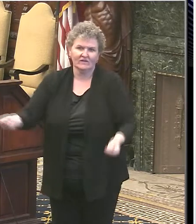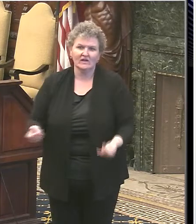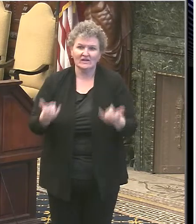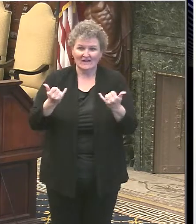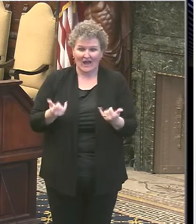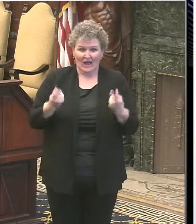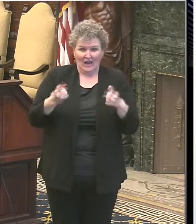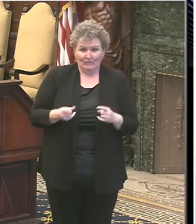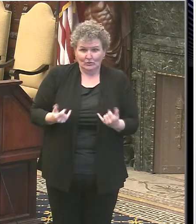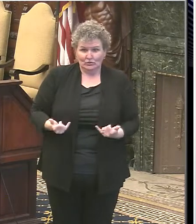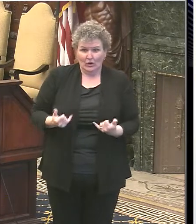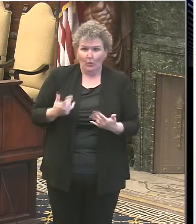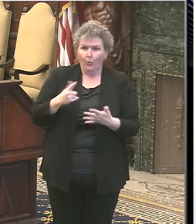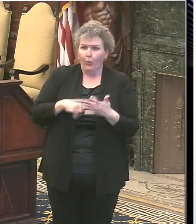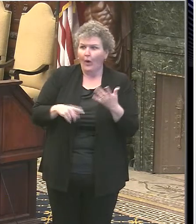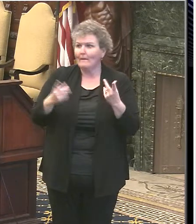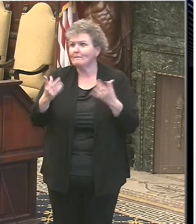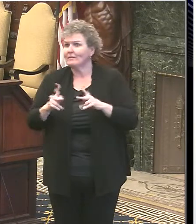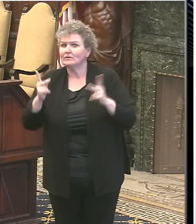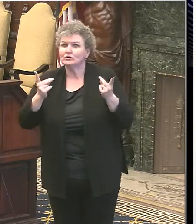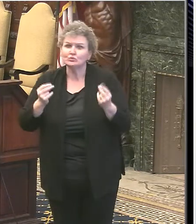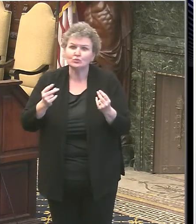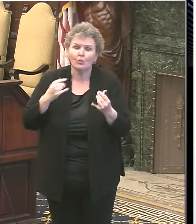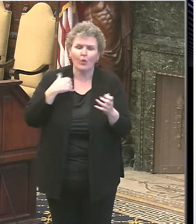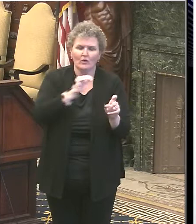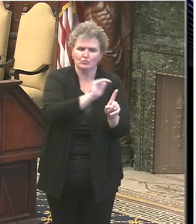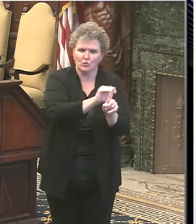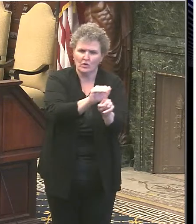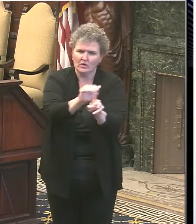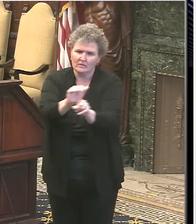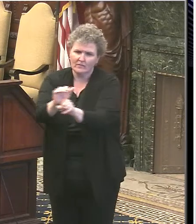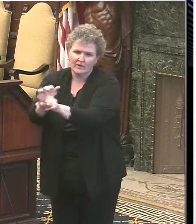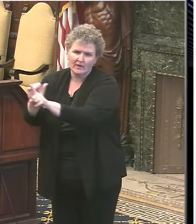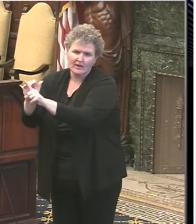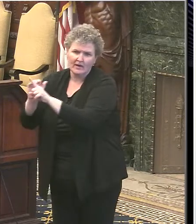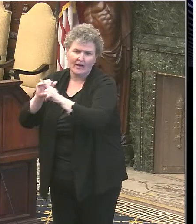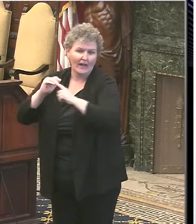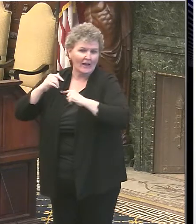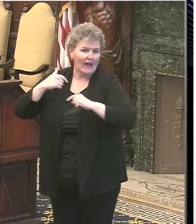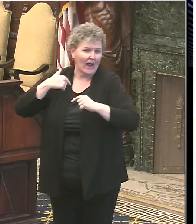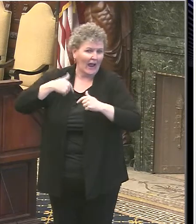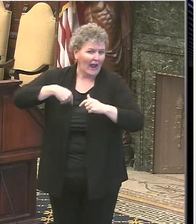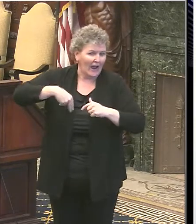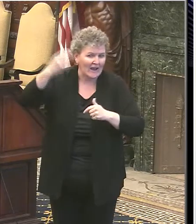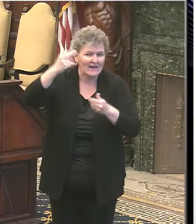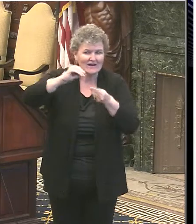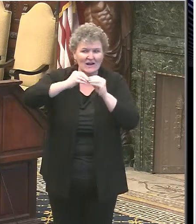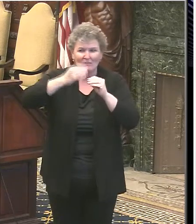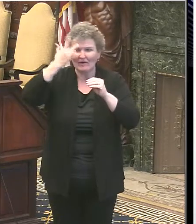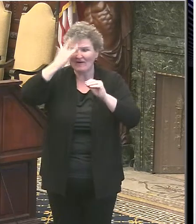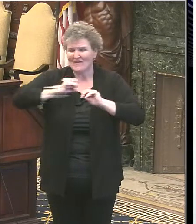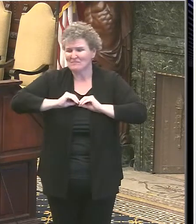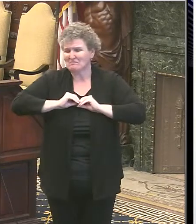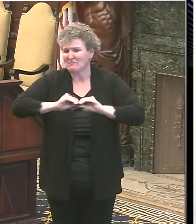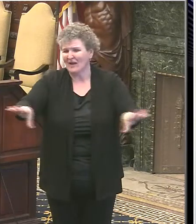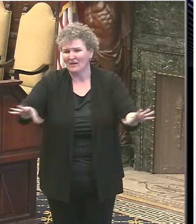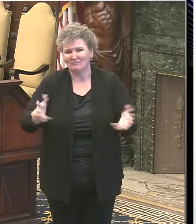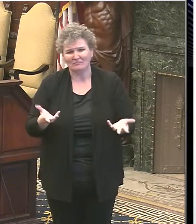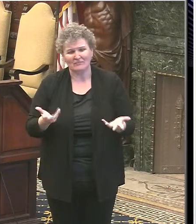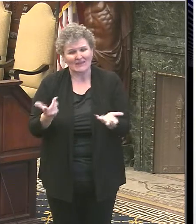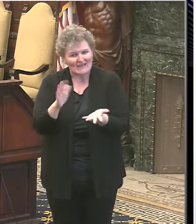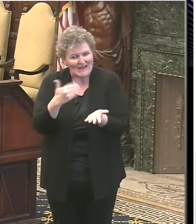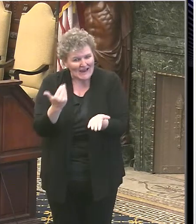should people do? Just to remind everyone now that we're seeing very high rates of infection, and we are seeing the severe consequences of such high rates of